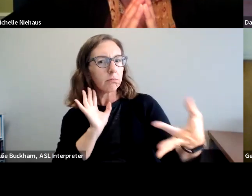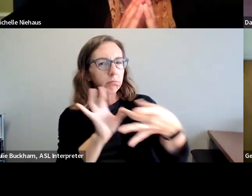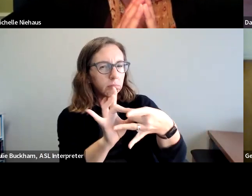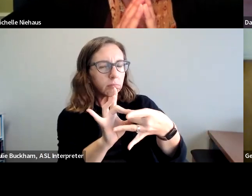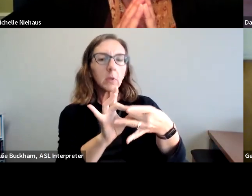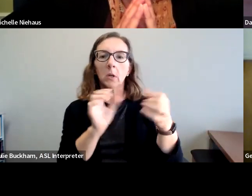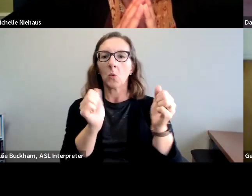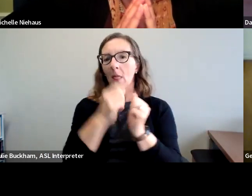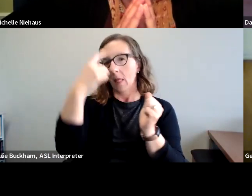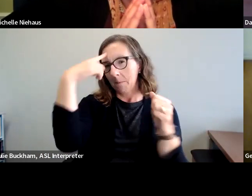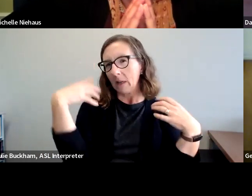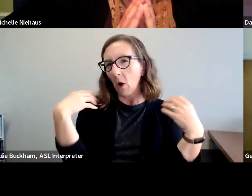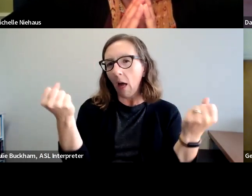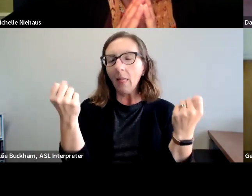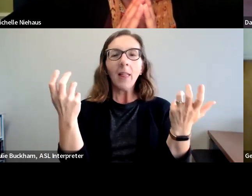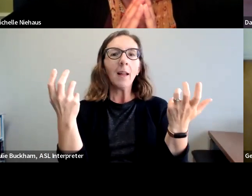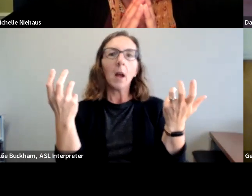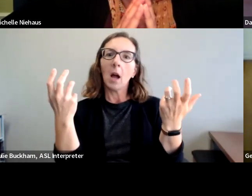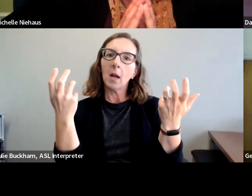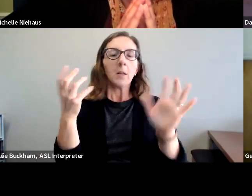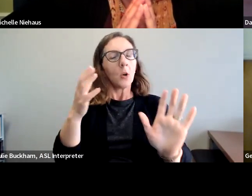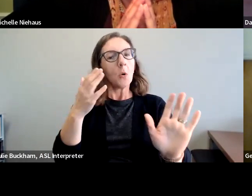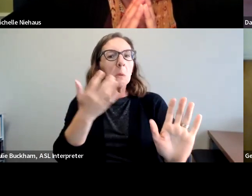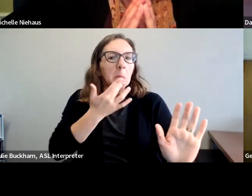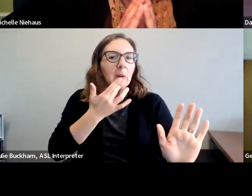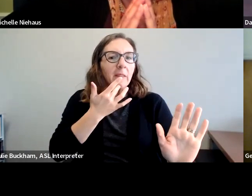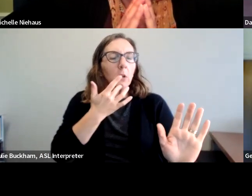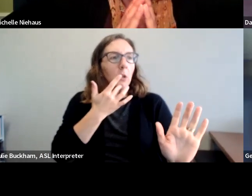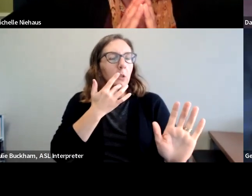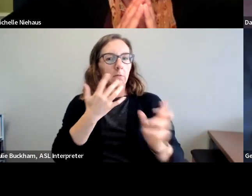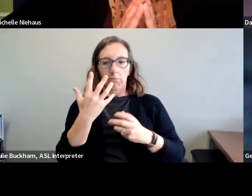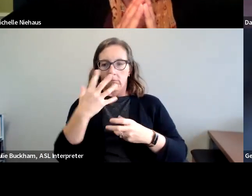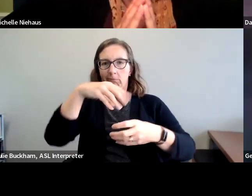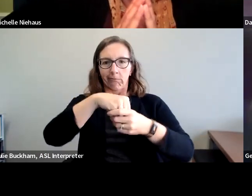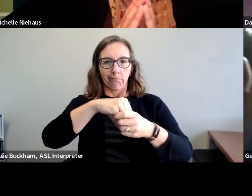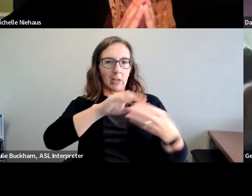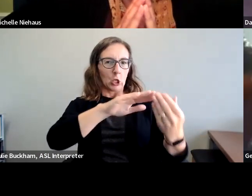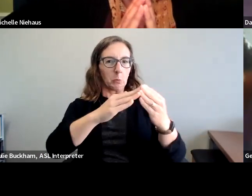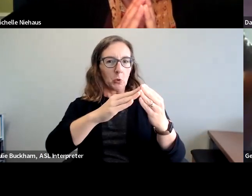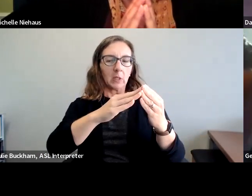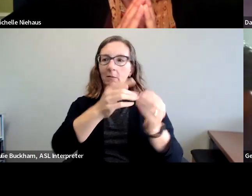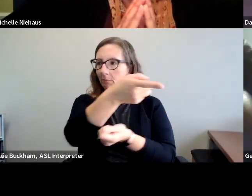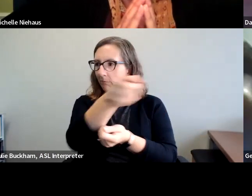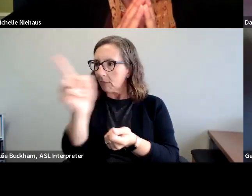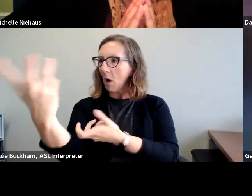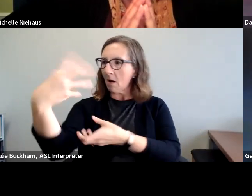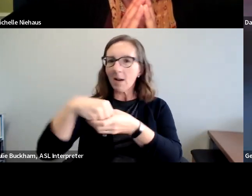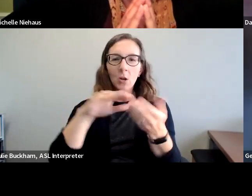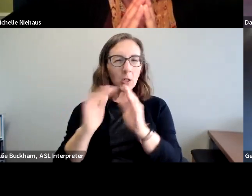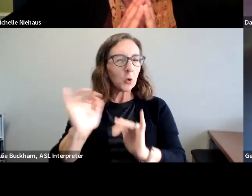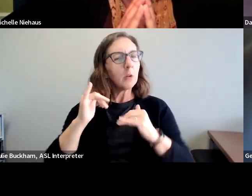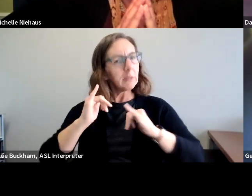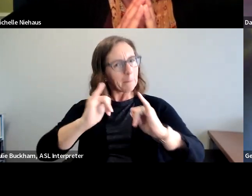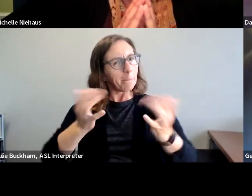health, that so much is going on. We want to be a part of the community just as much as everybody else. And the other thing is, I would